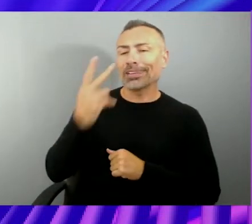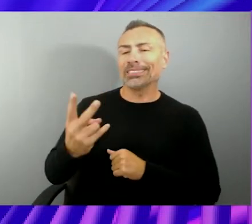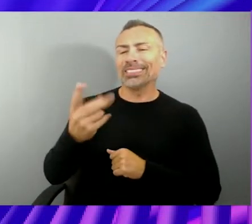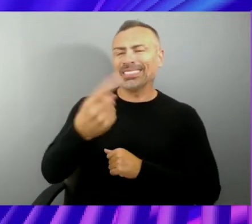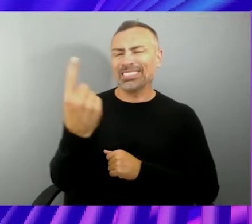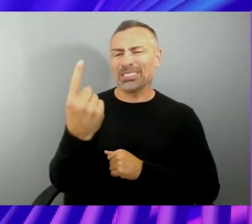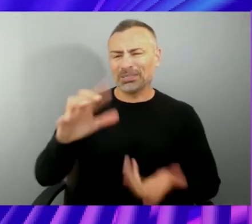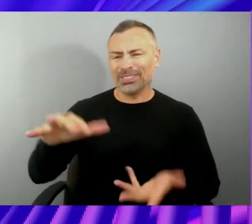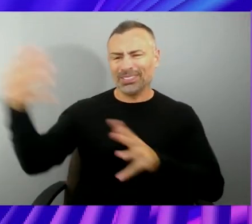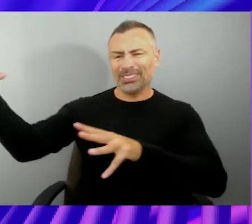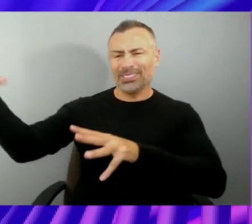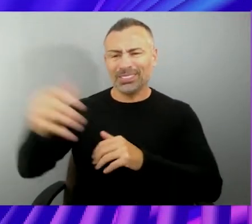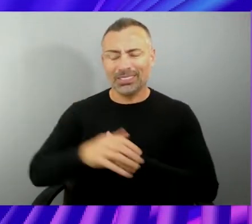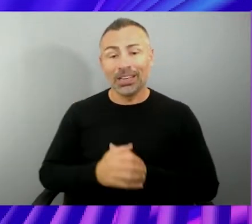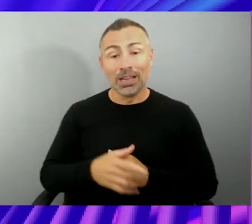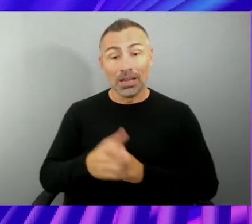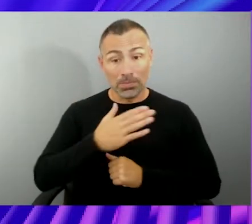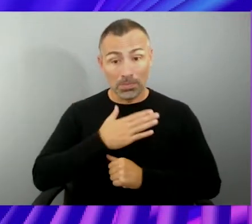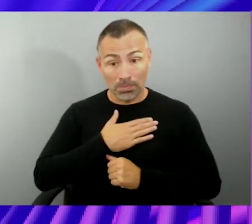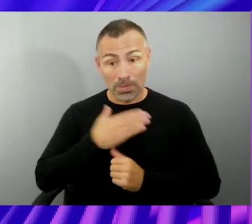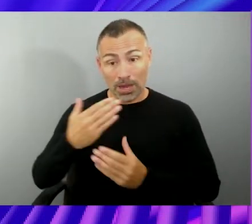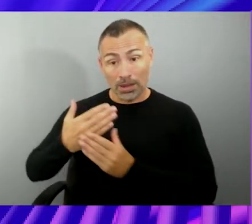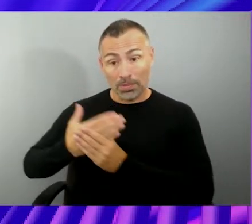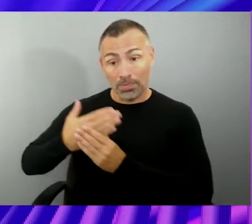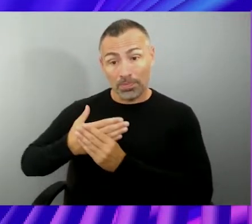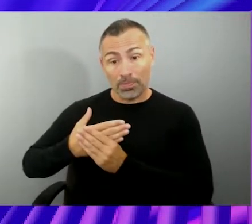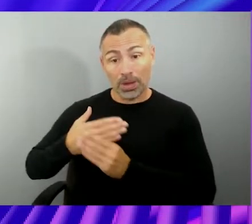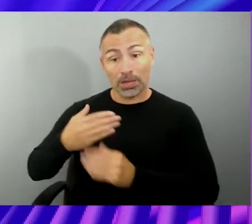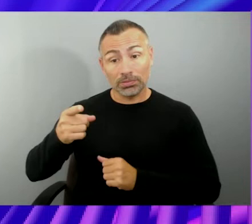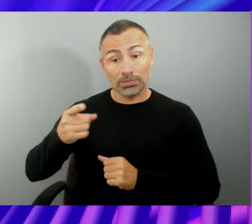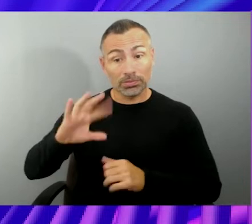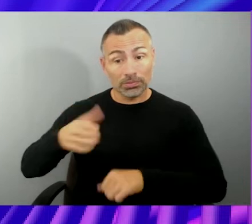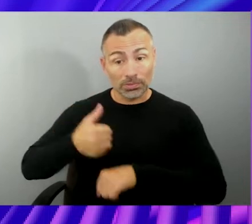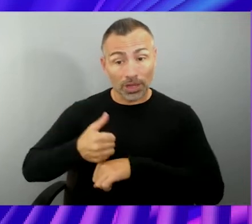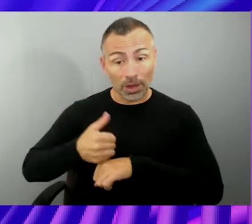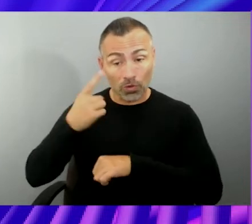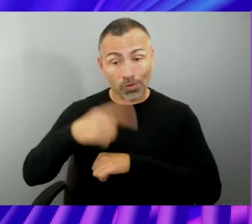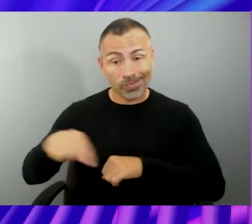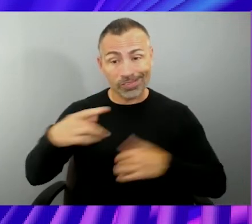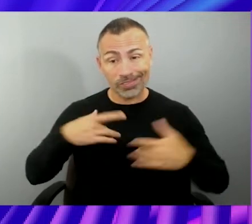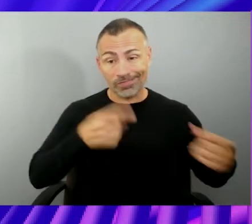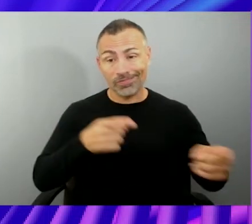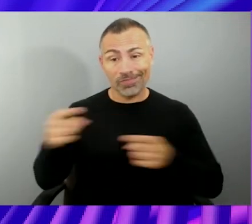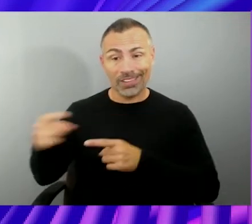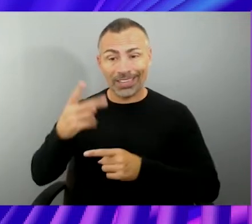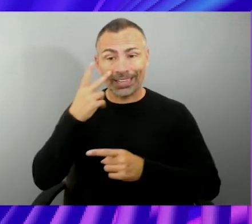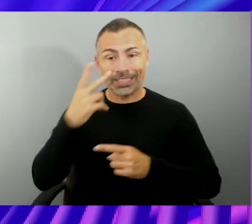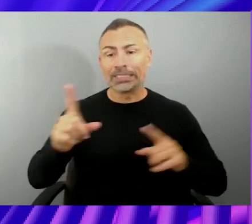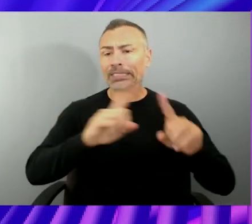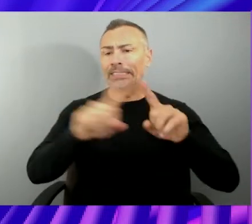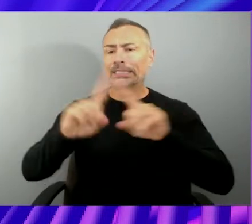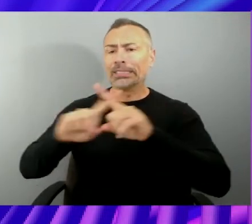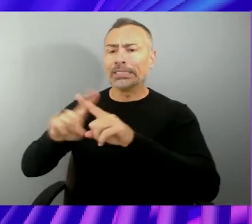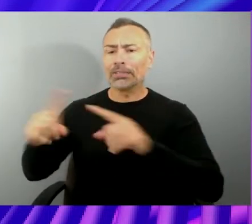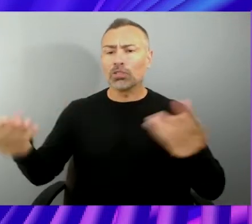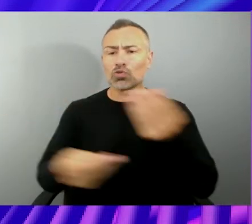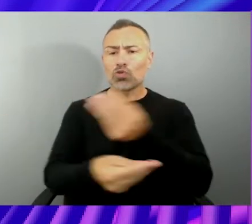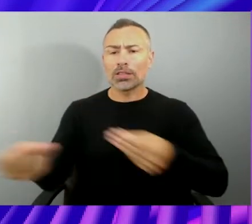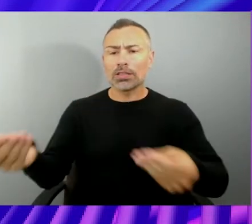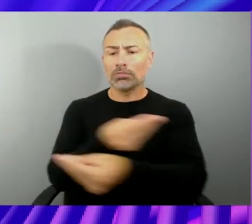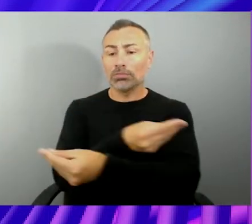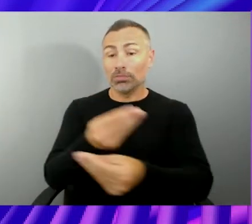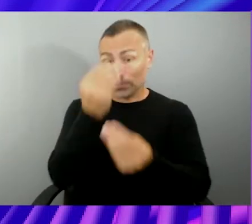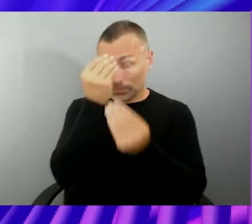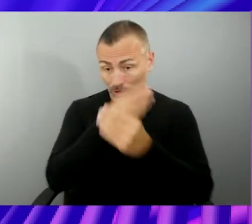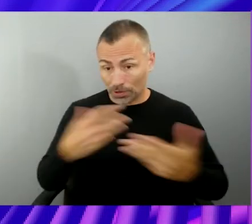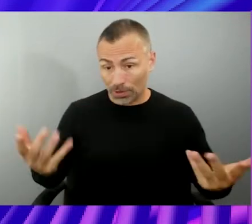I set up my events for. I can see different transactions and data. But again, now we've gone from CloudTrail, where I could view